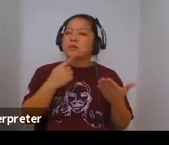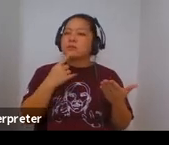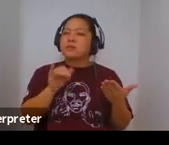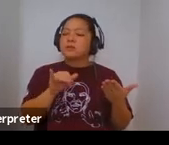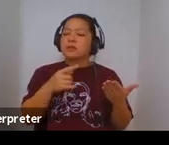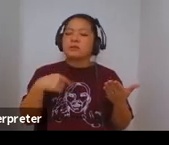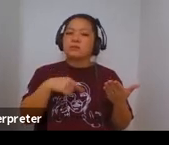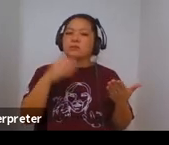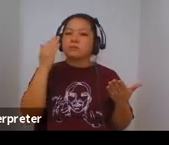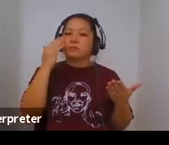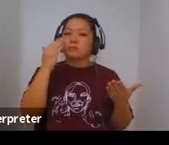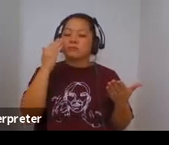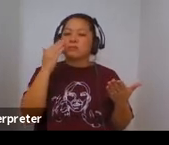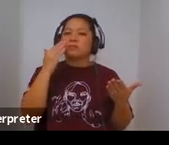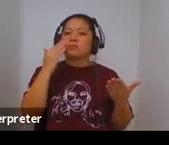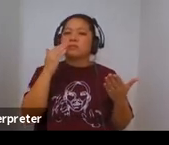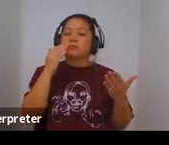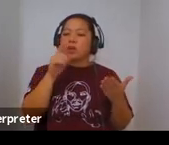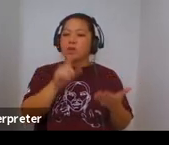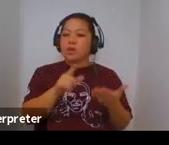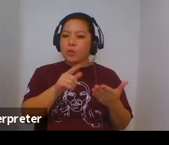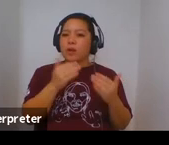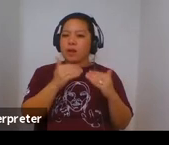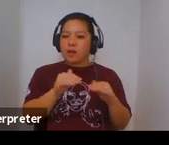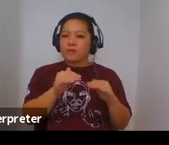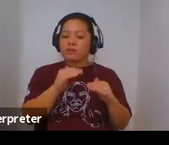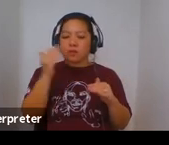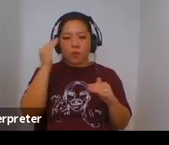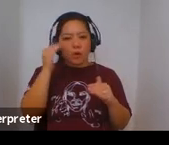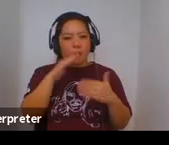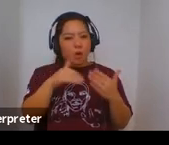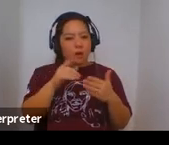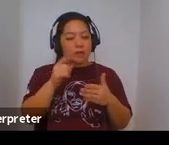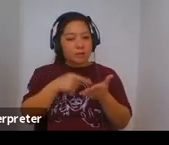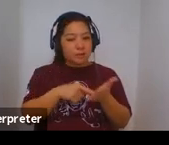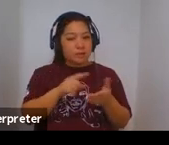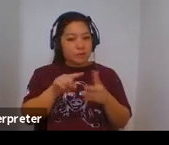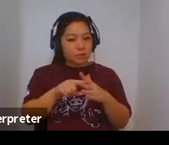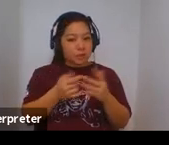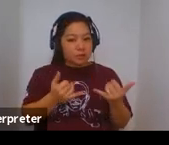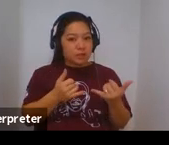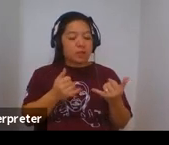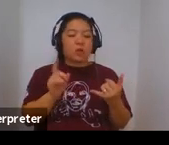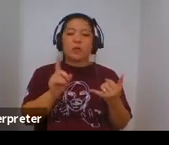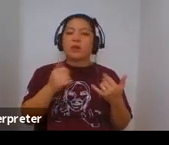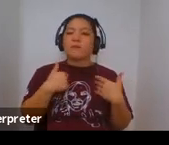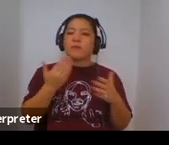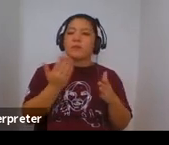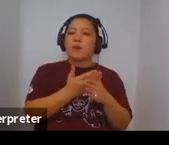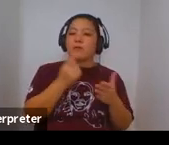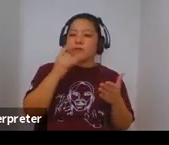you know, the lower levels are where all of this starts and where it needs to be interrupted in order